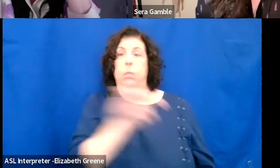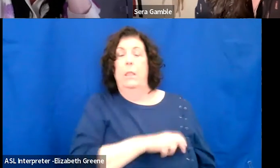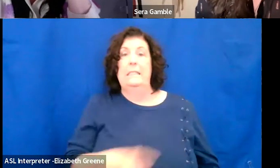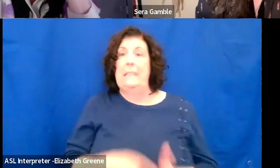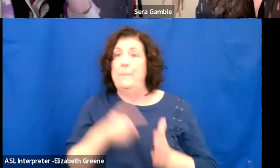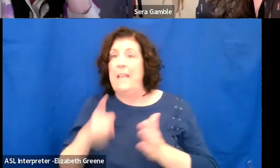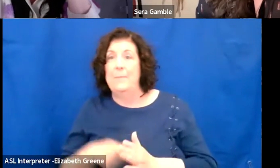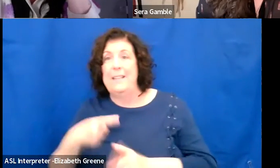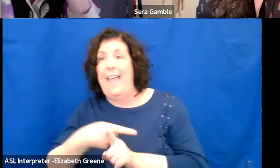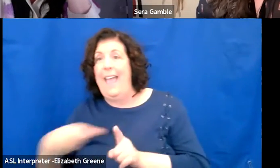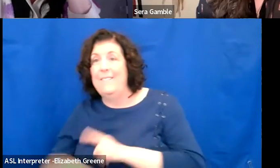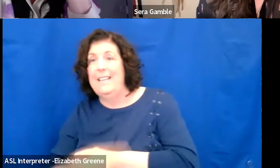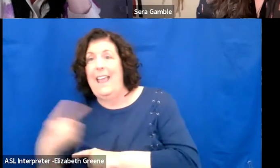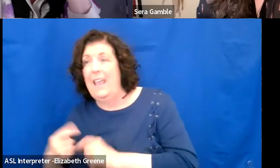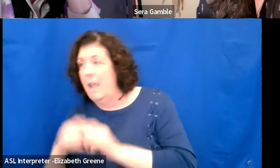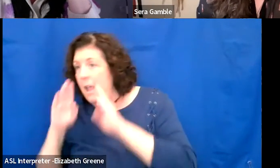And